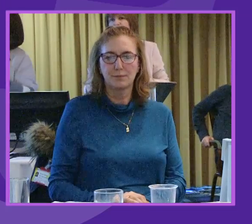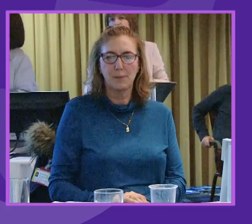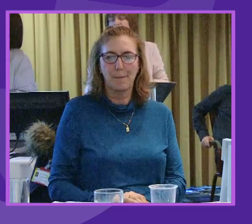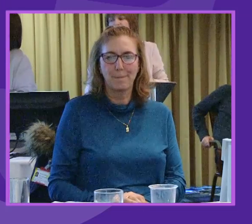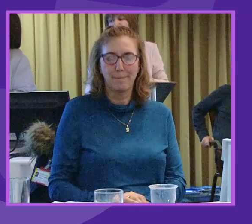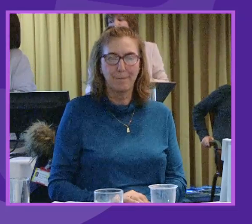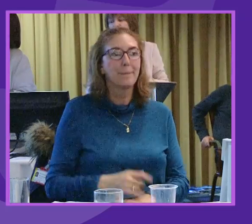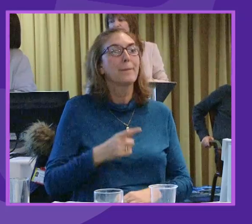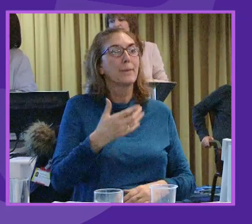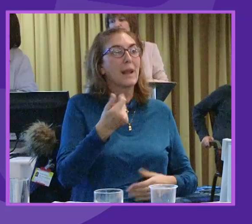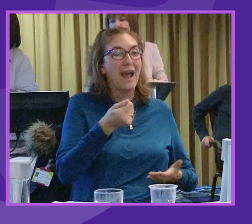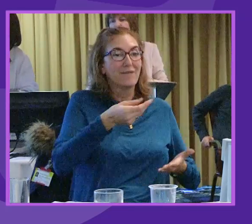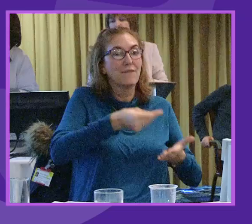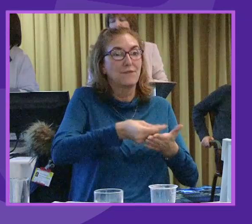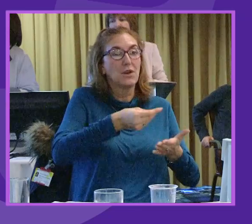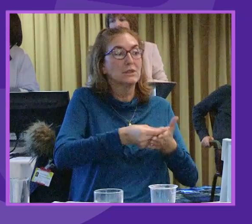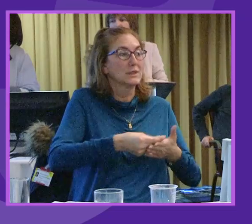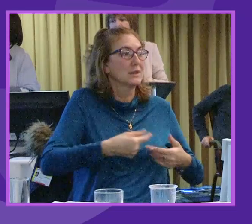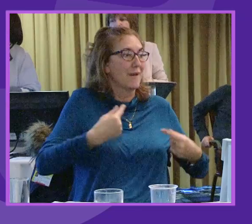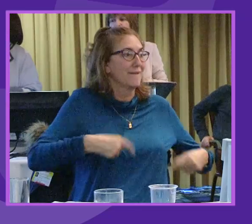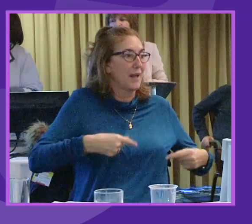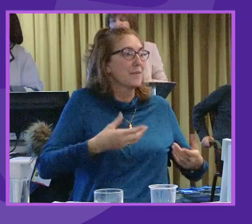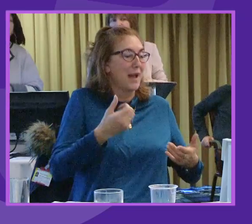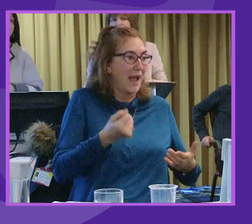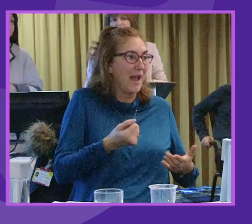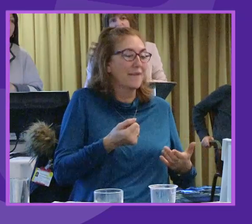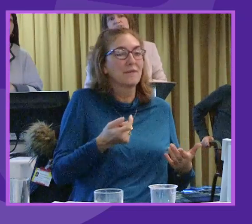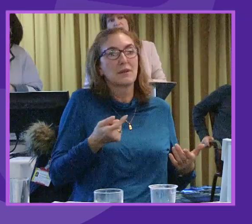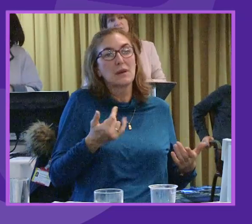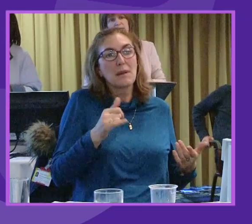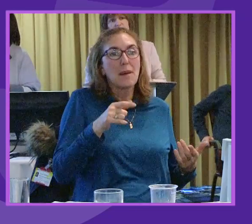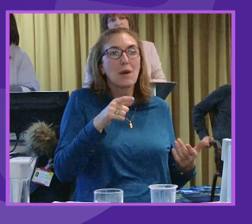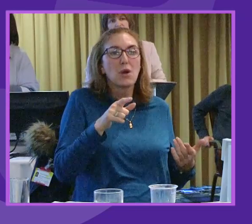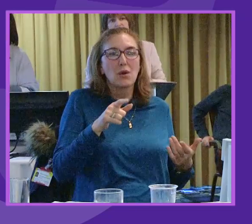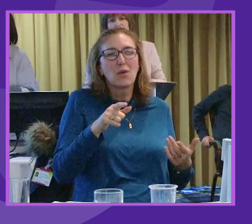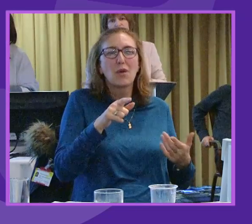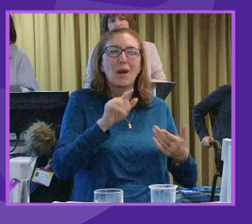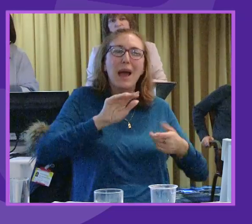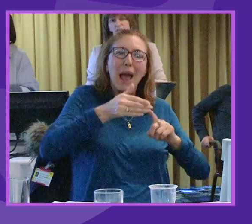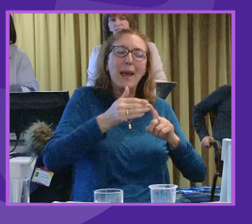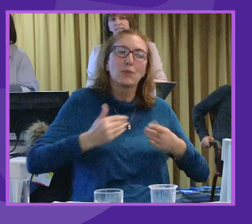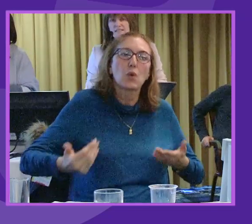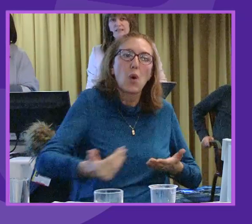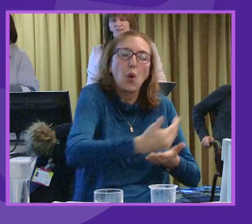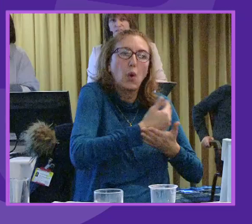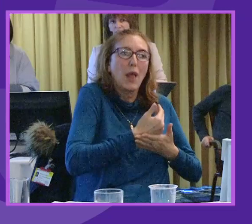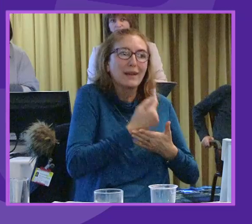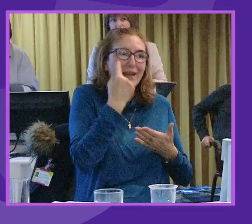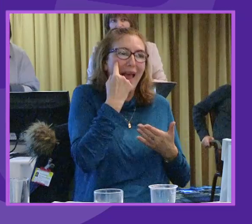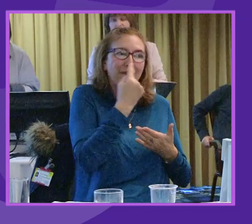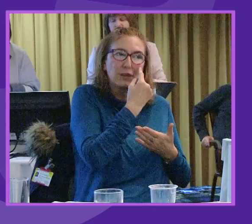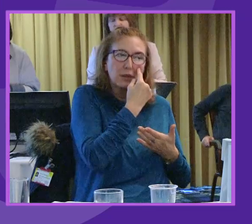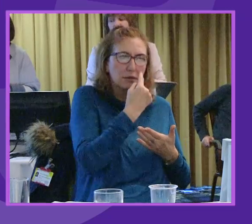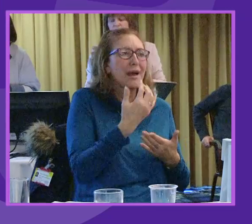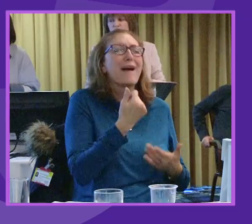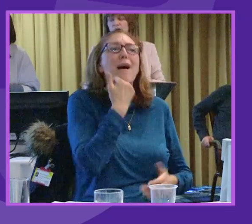Okay, and also the network has some funding available to it to look to further the evidence base around